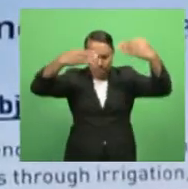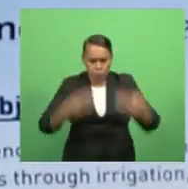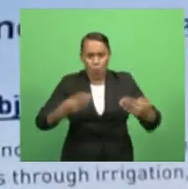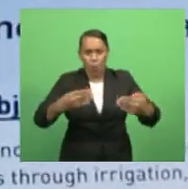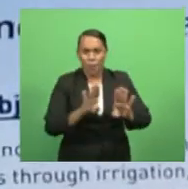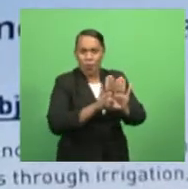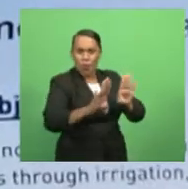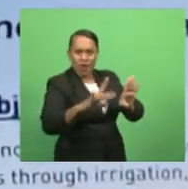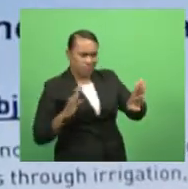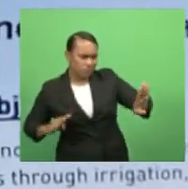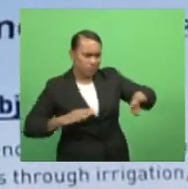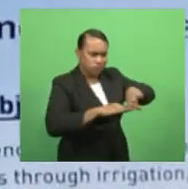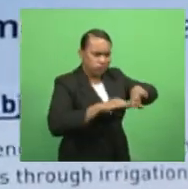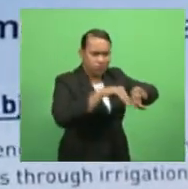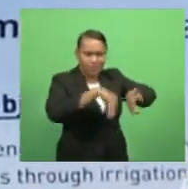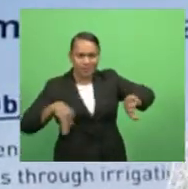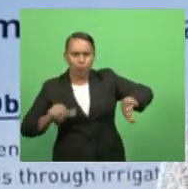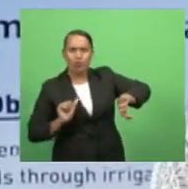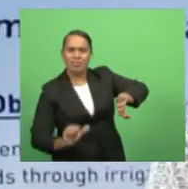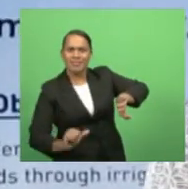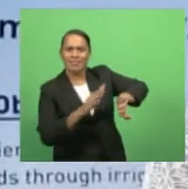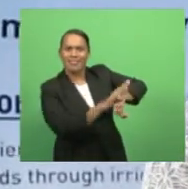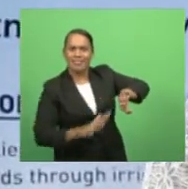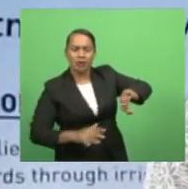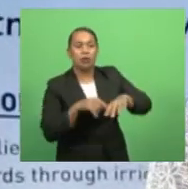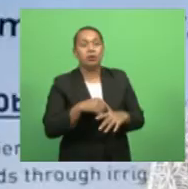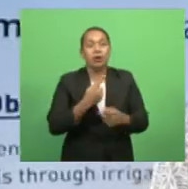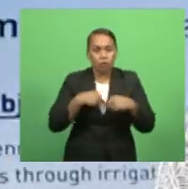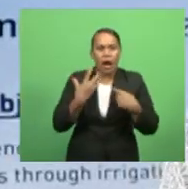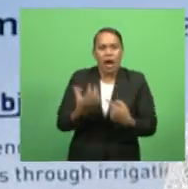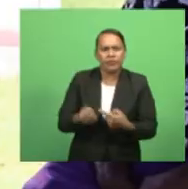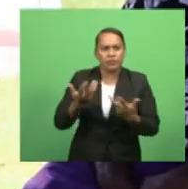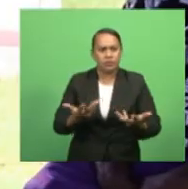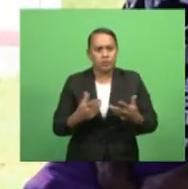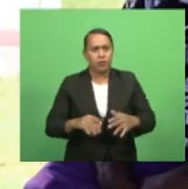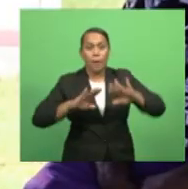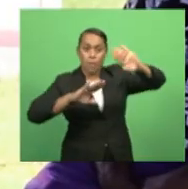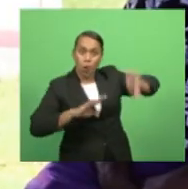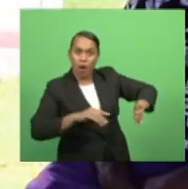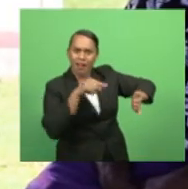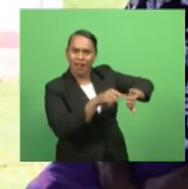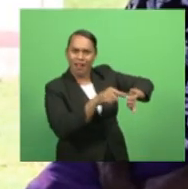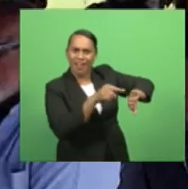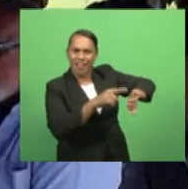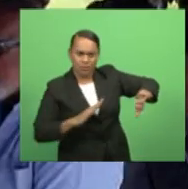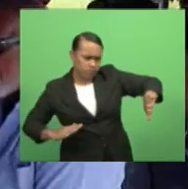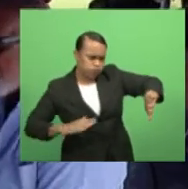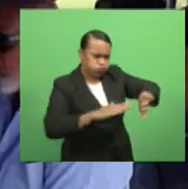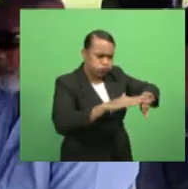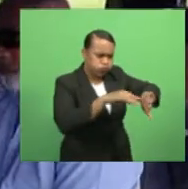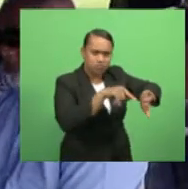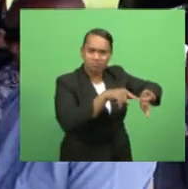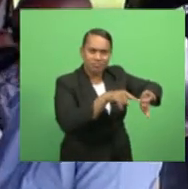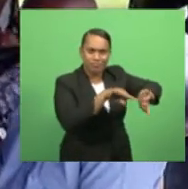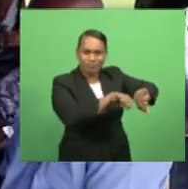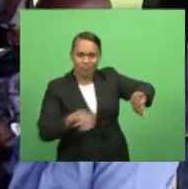green infrastructure, as you see, we have boulders that are built across, but we're also,